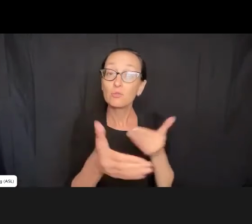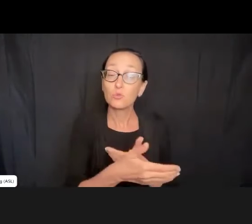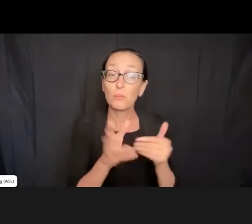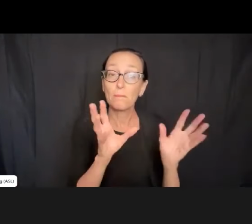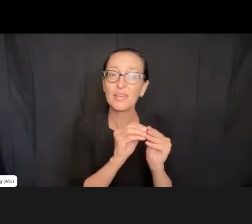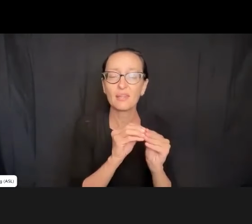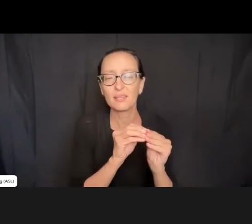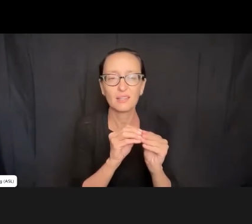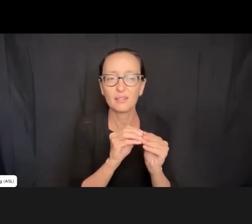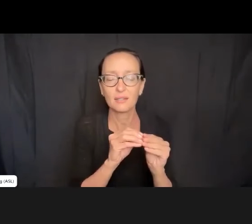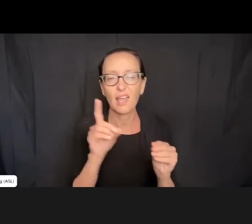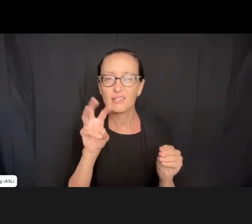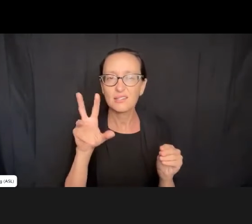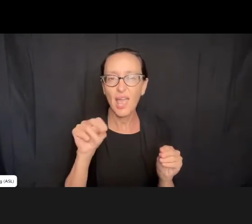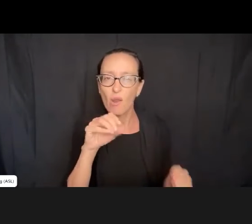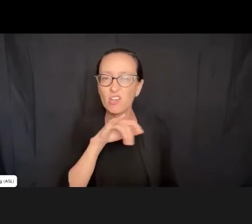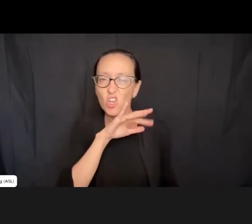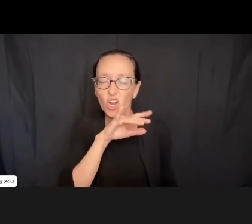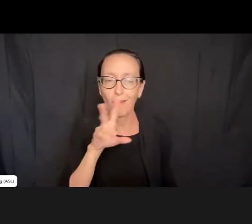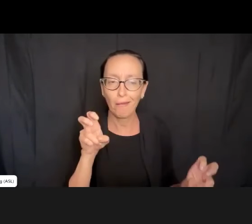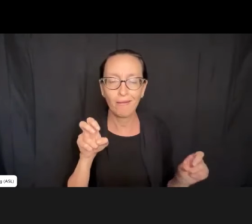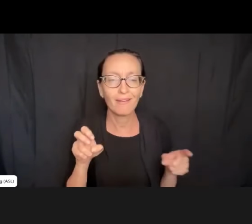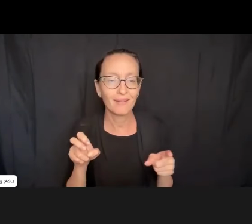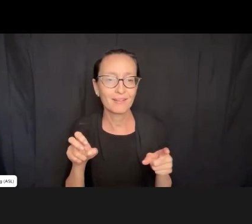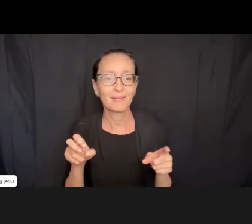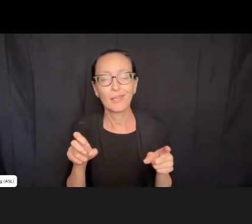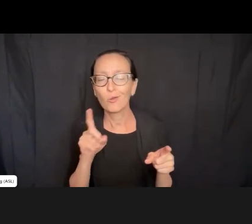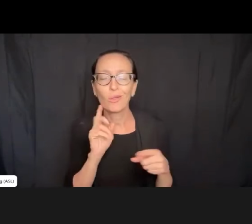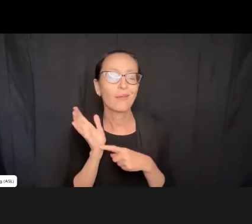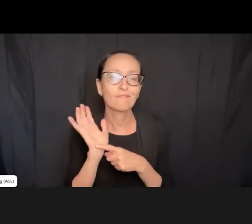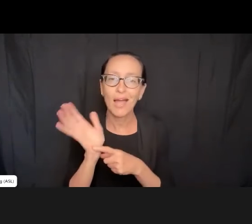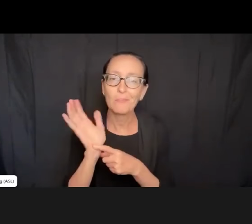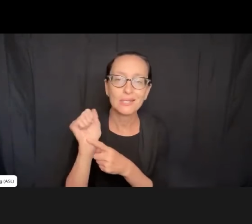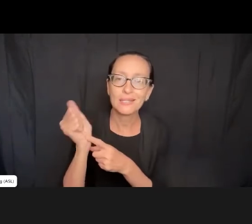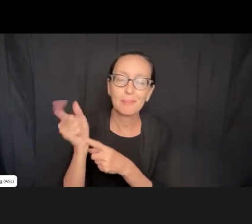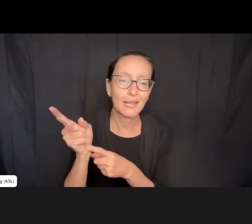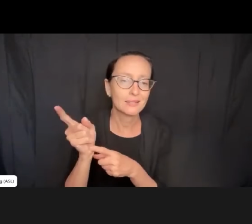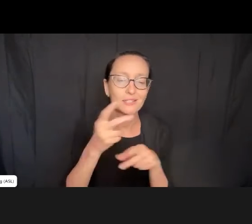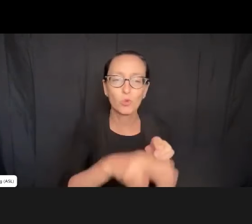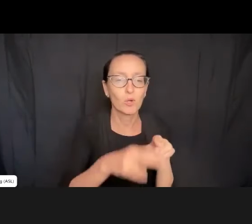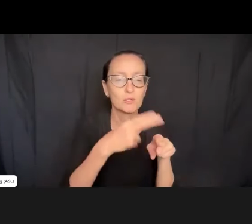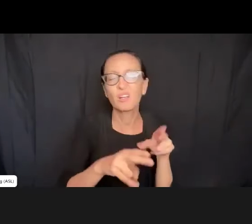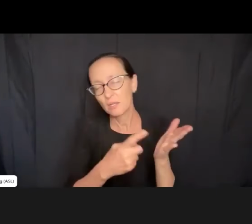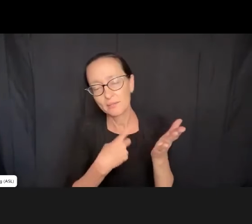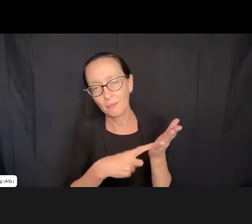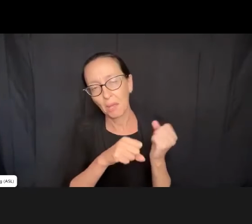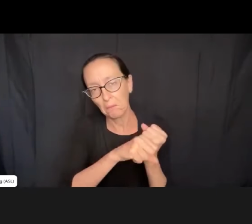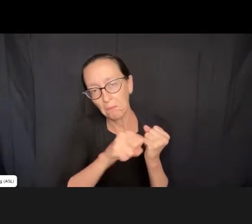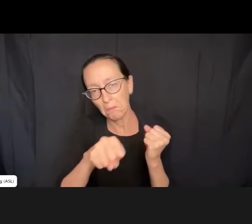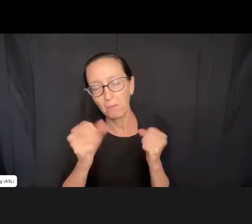and dirty. They're designed to be no more than about 5 to 10 minutes. Sometimes might go 15,